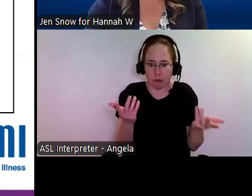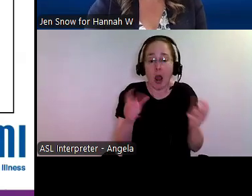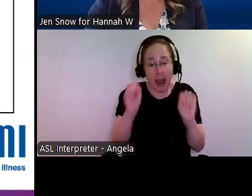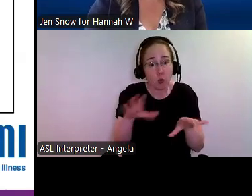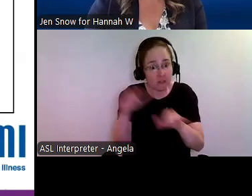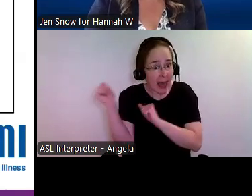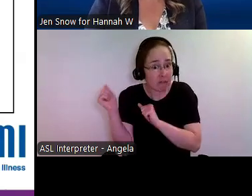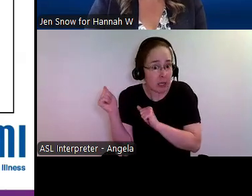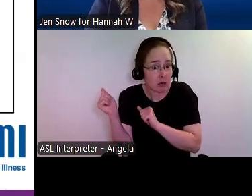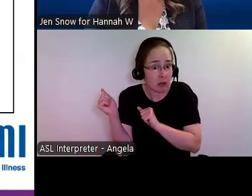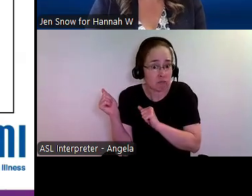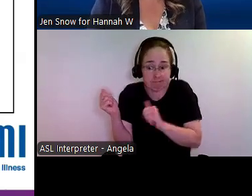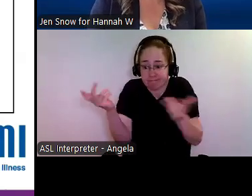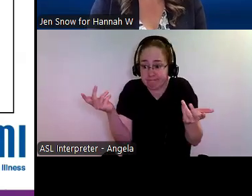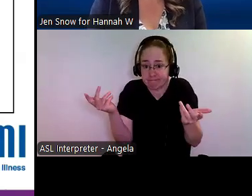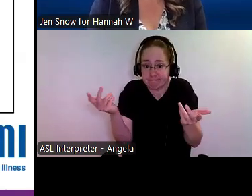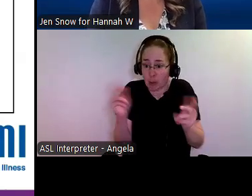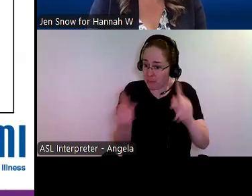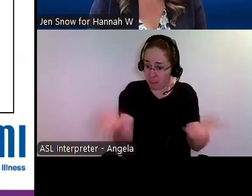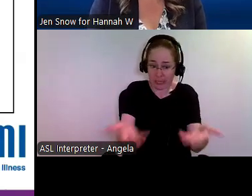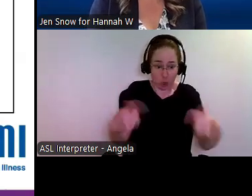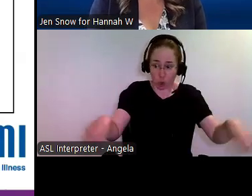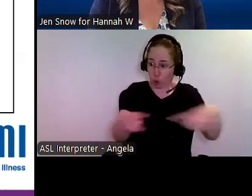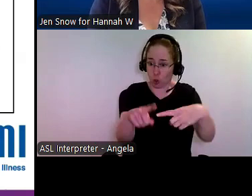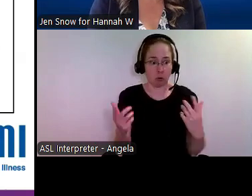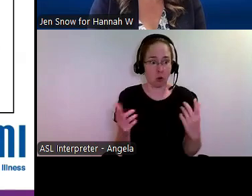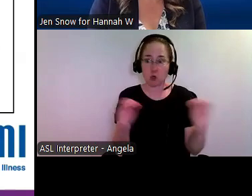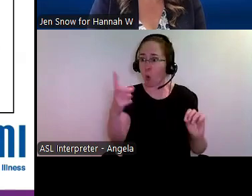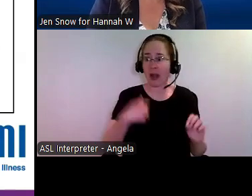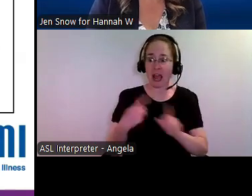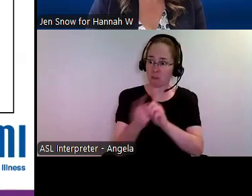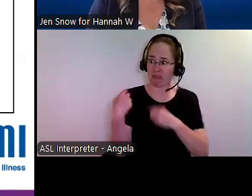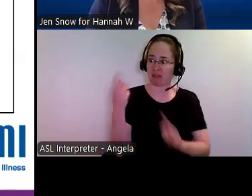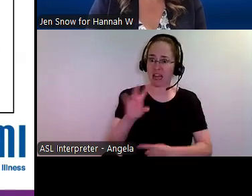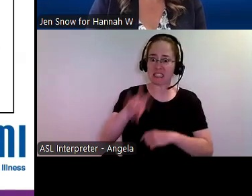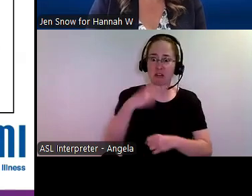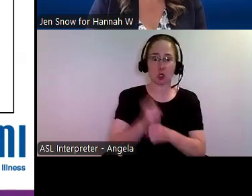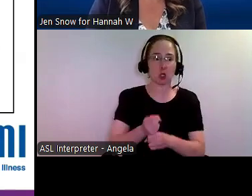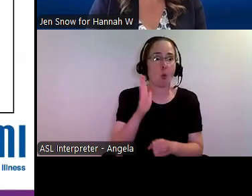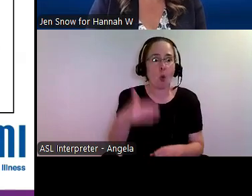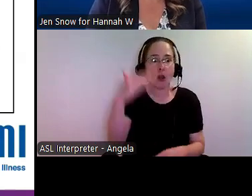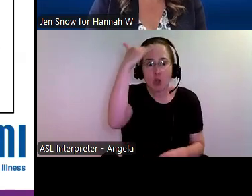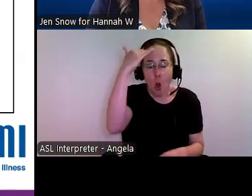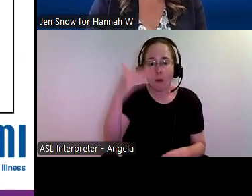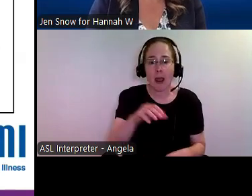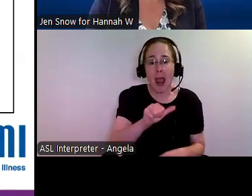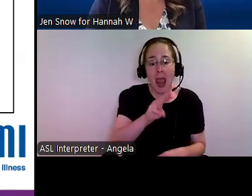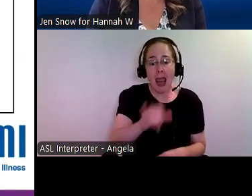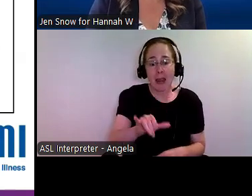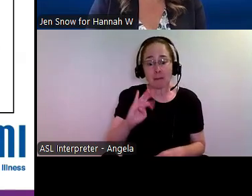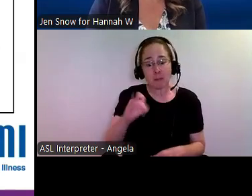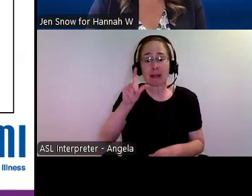left, and nobody on this call or nobody I've met in the last 7 years would have ever known that Amy Brinkley even